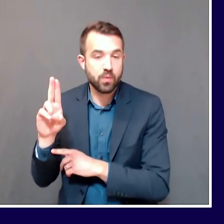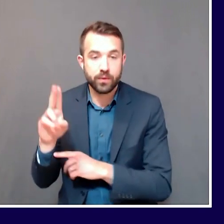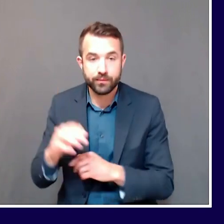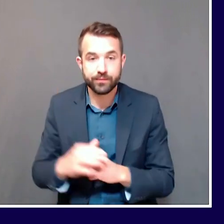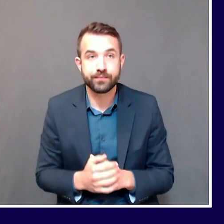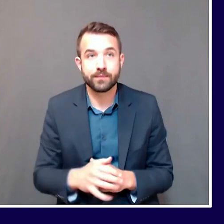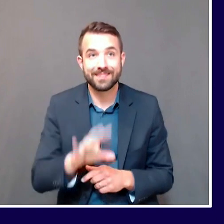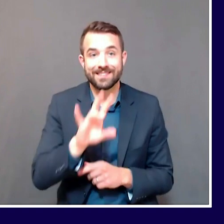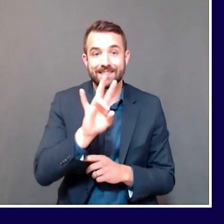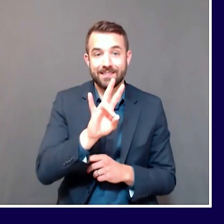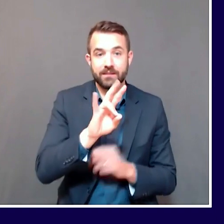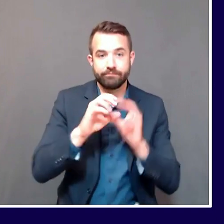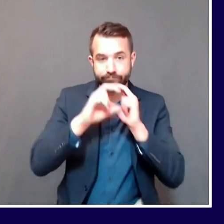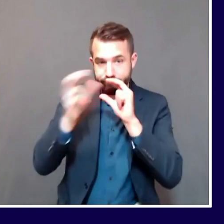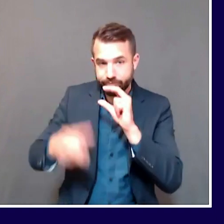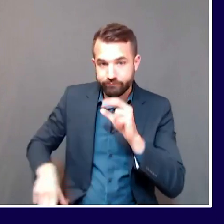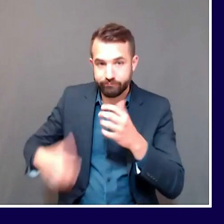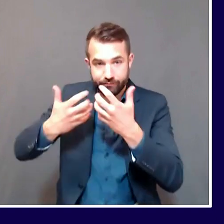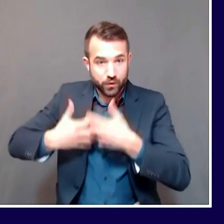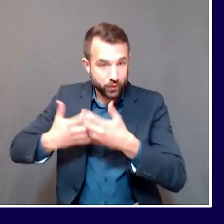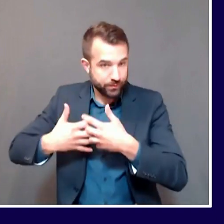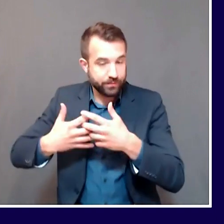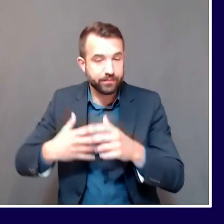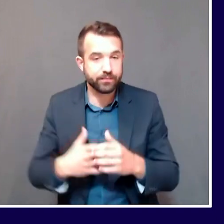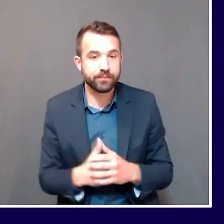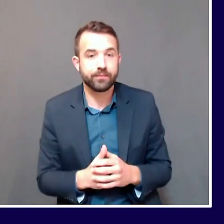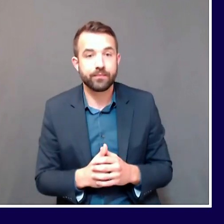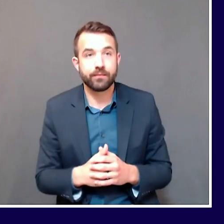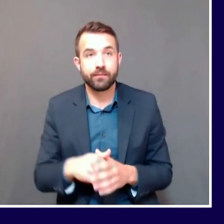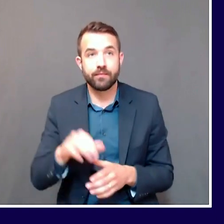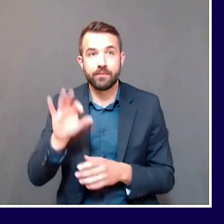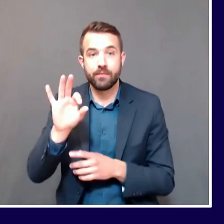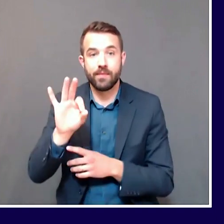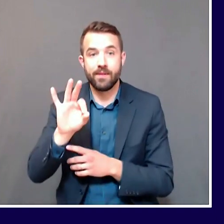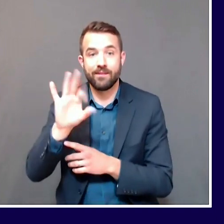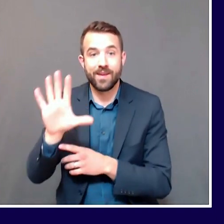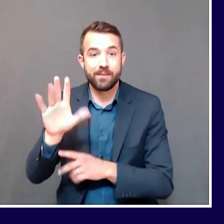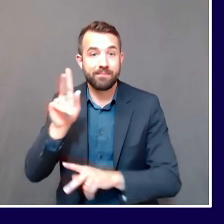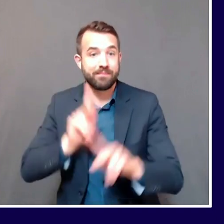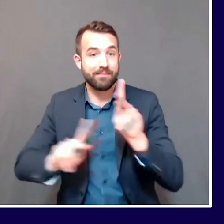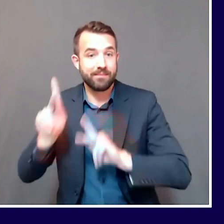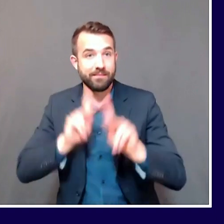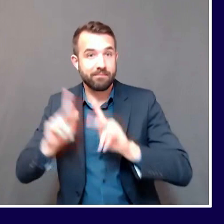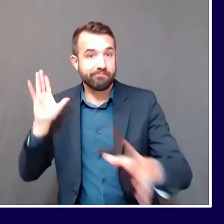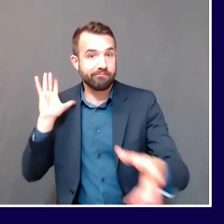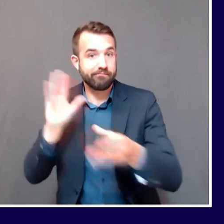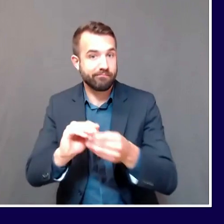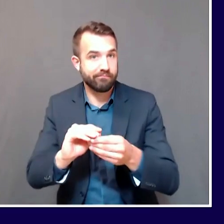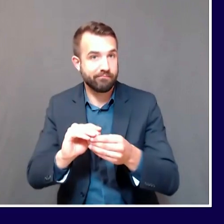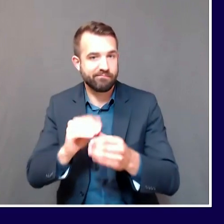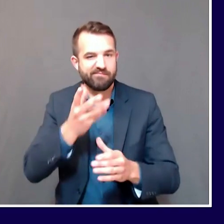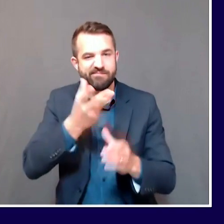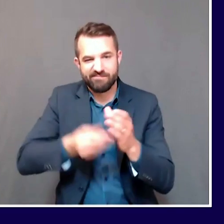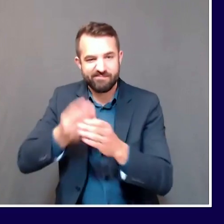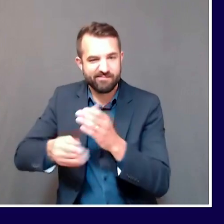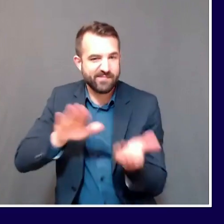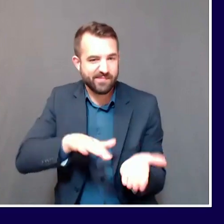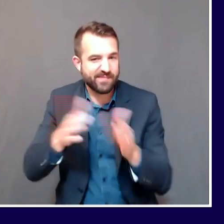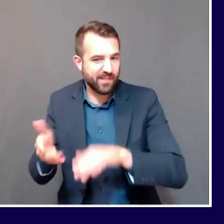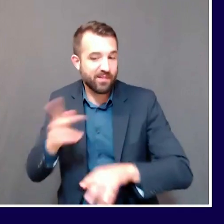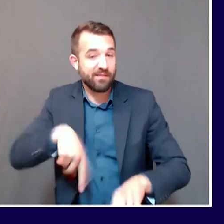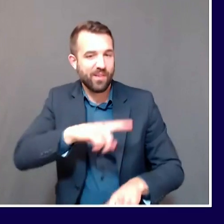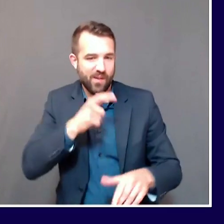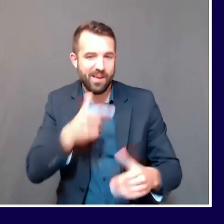on ventilators. 95 individuals across the state have passed away with COVID-19, the same number as